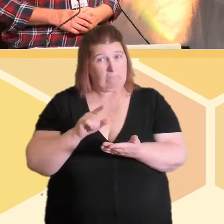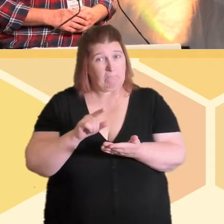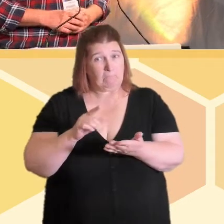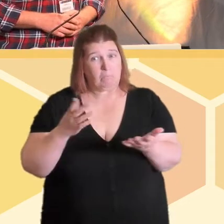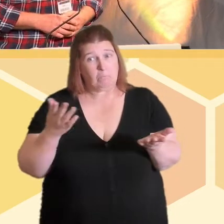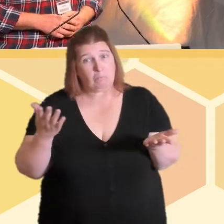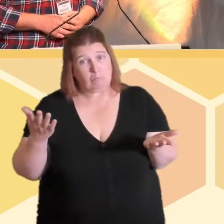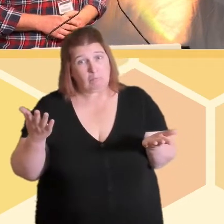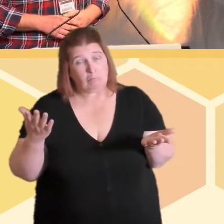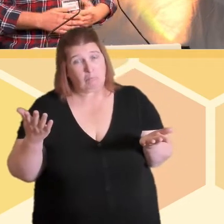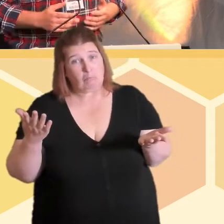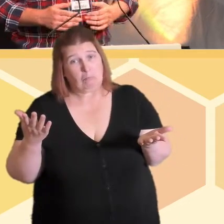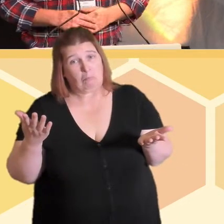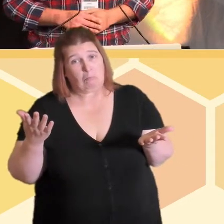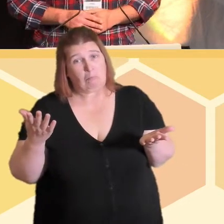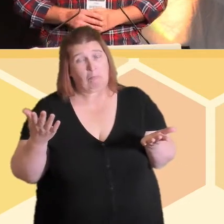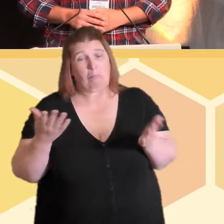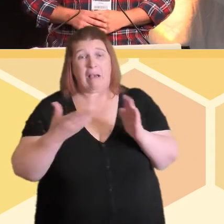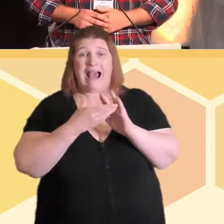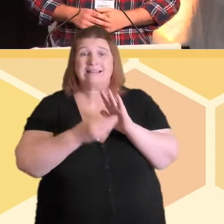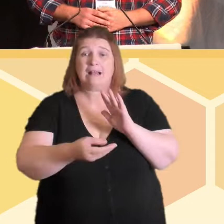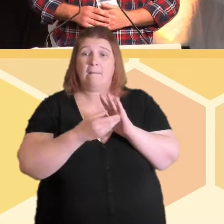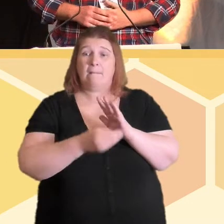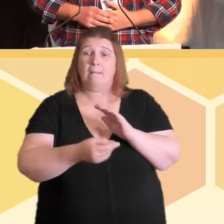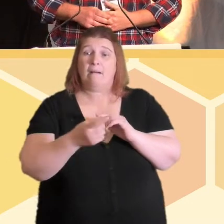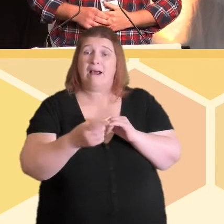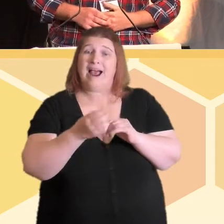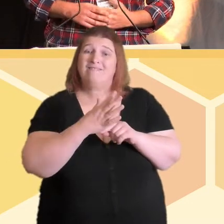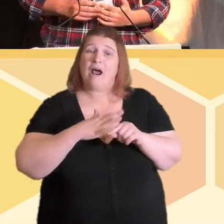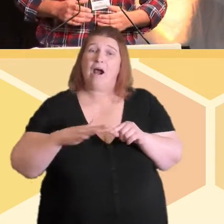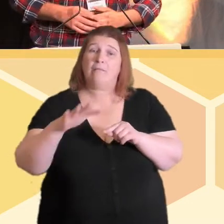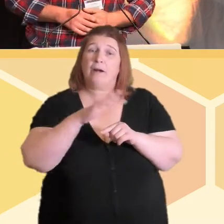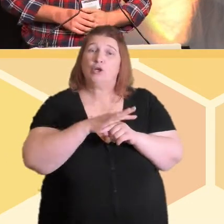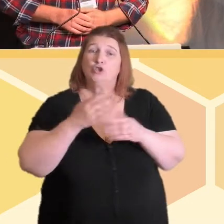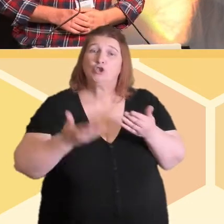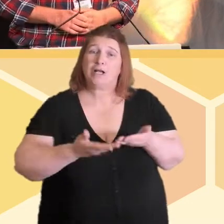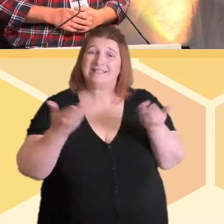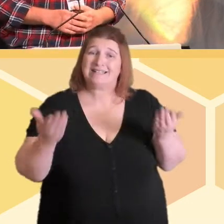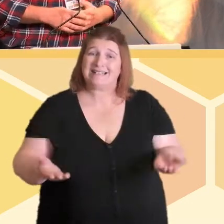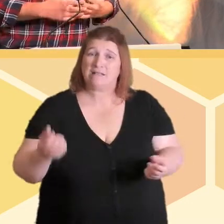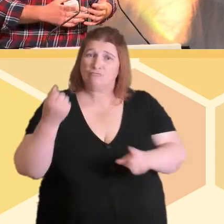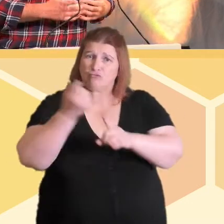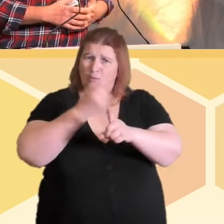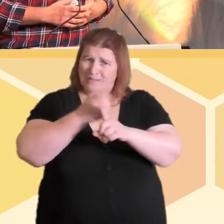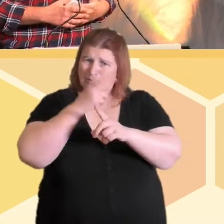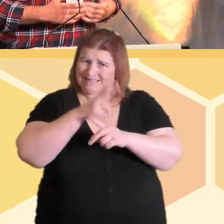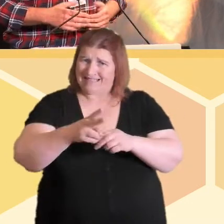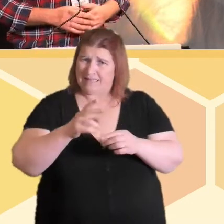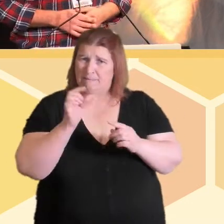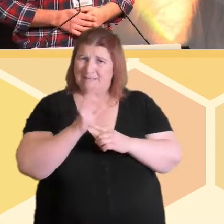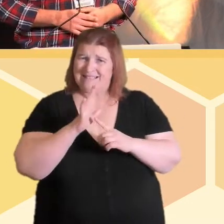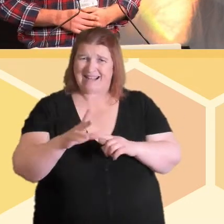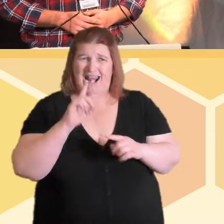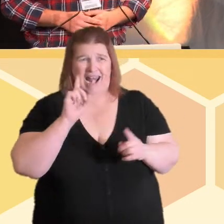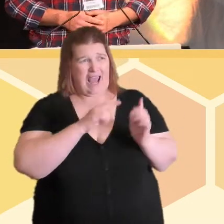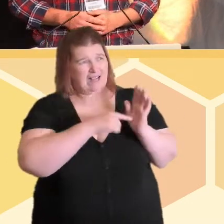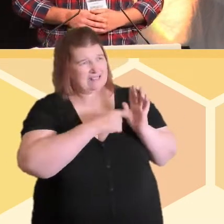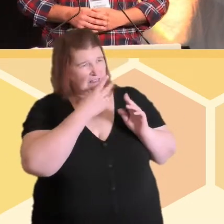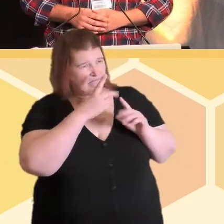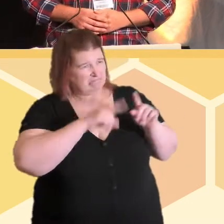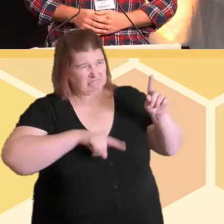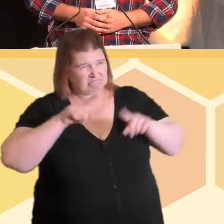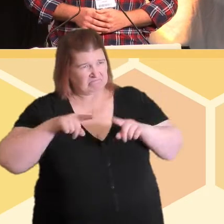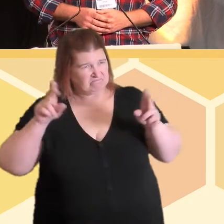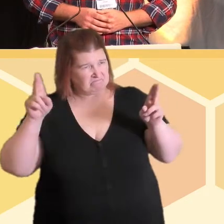Perhaps there's some truth here. For example, the environmental justice protests that we see in the media often appear to have a lack of diverse